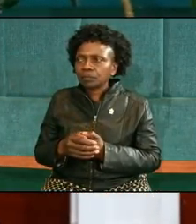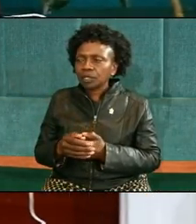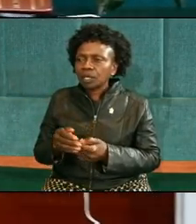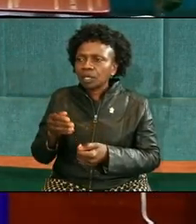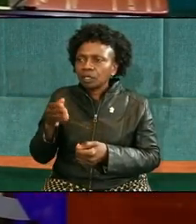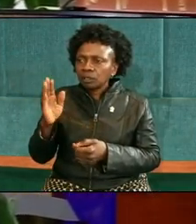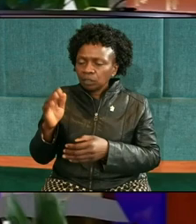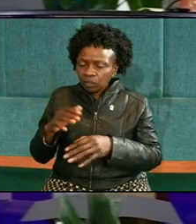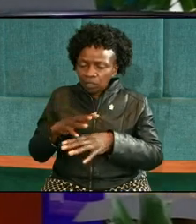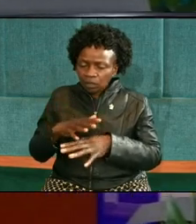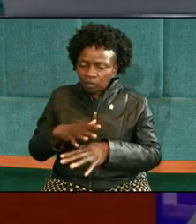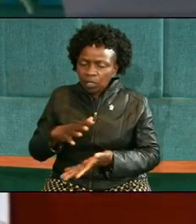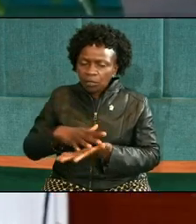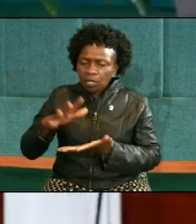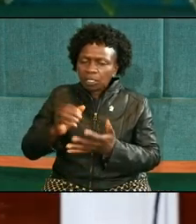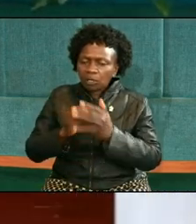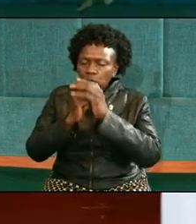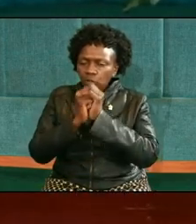choristers to join me.